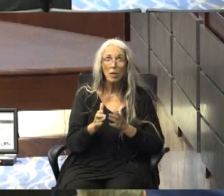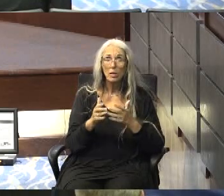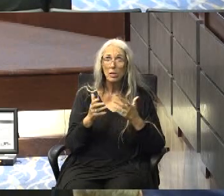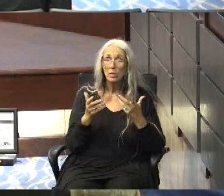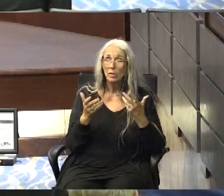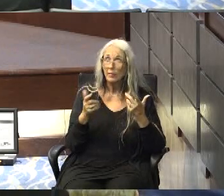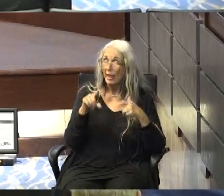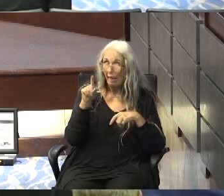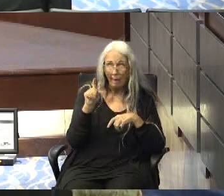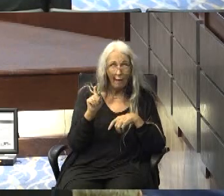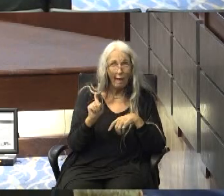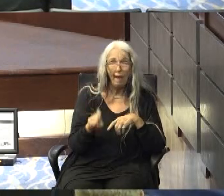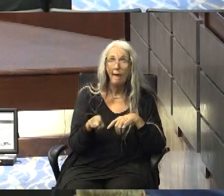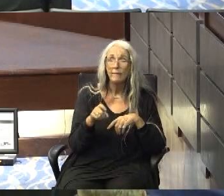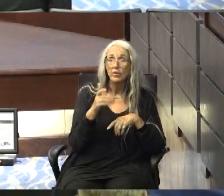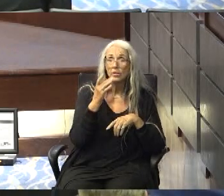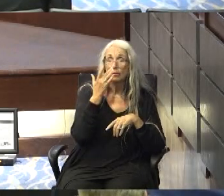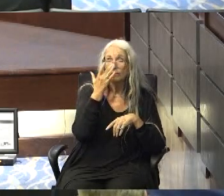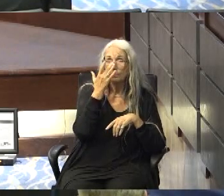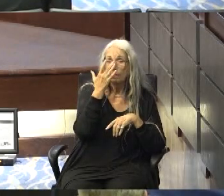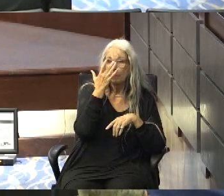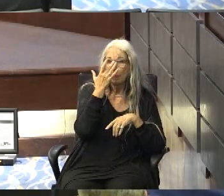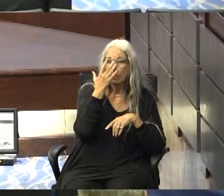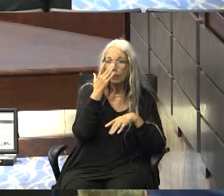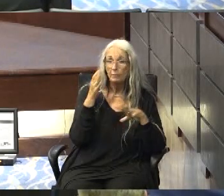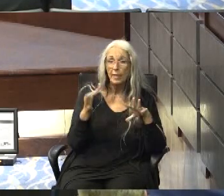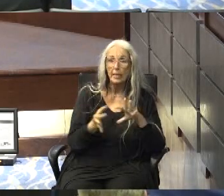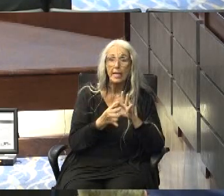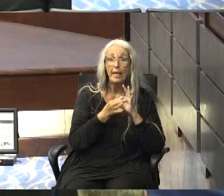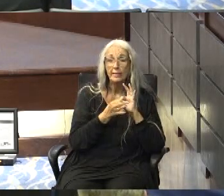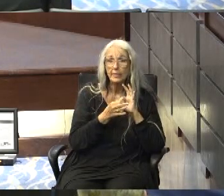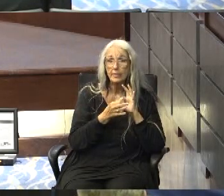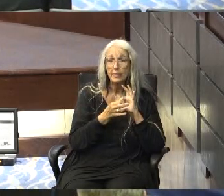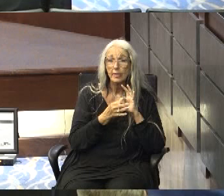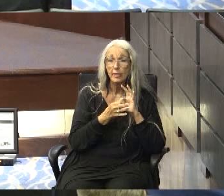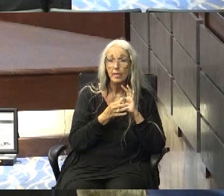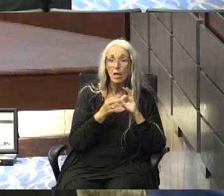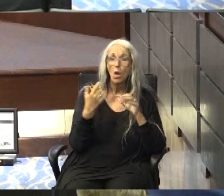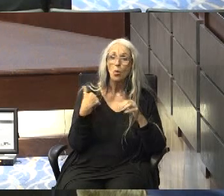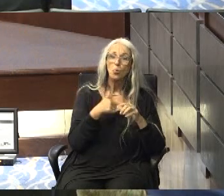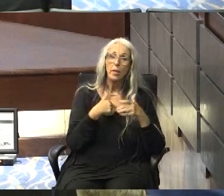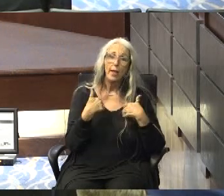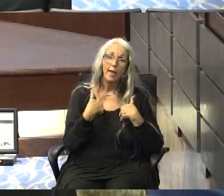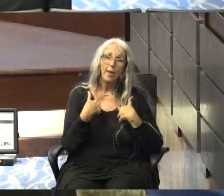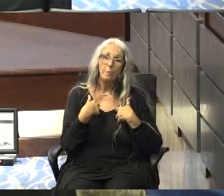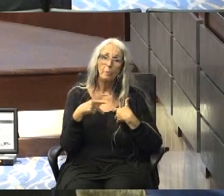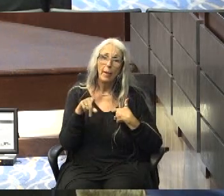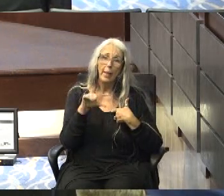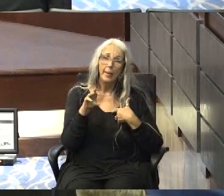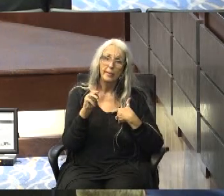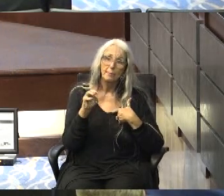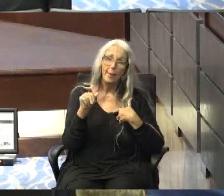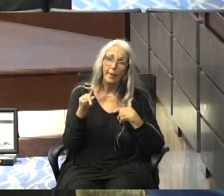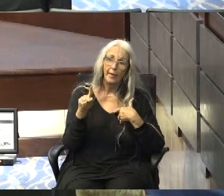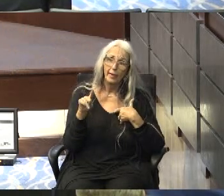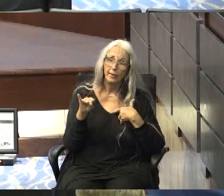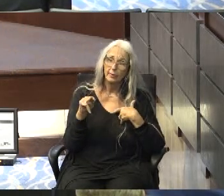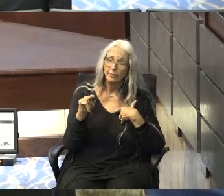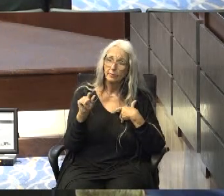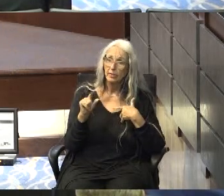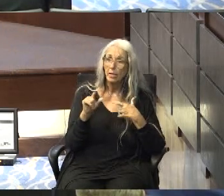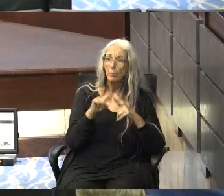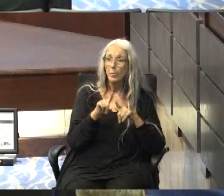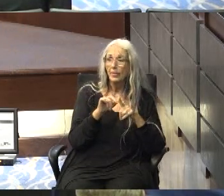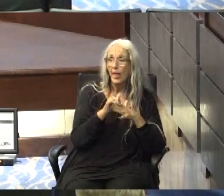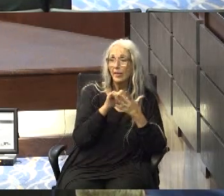to be interconnected. And we've got placemaking, but it's